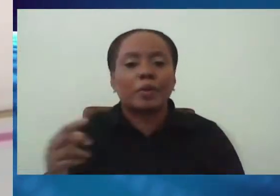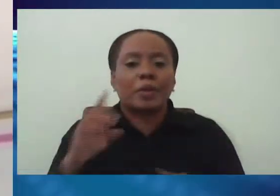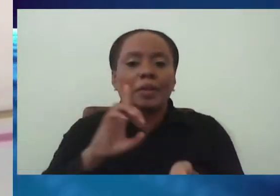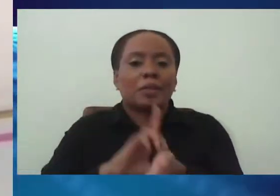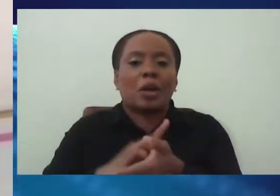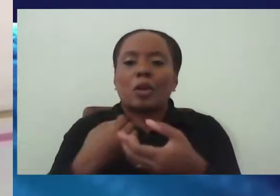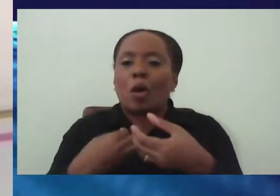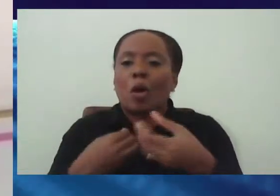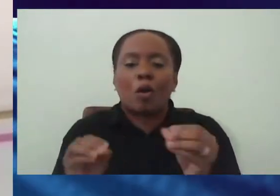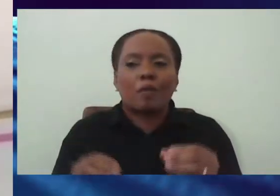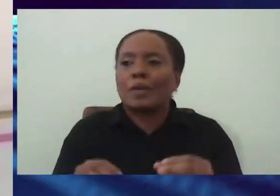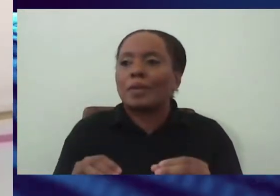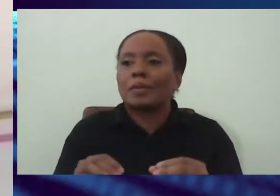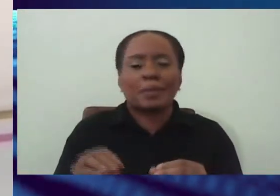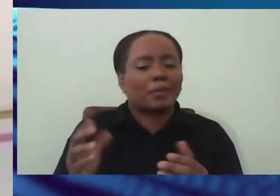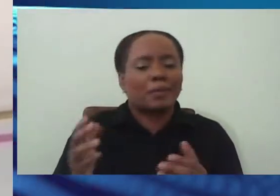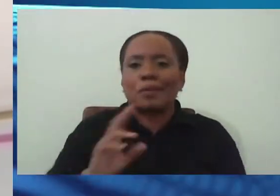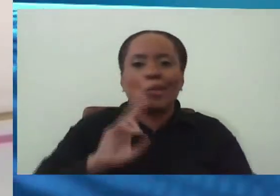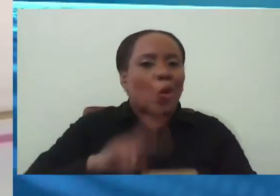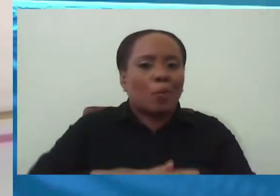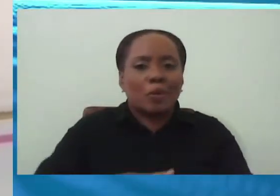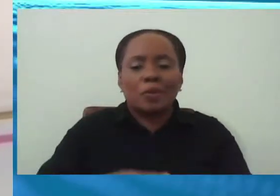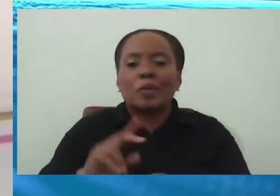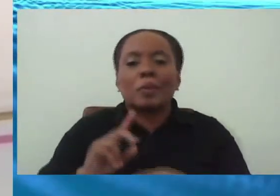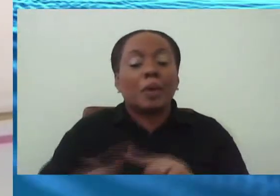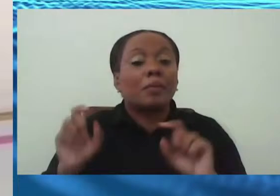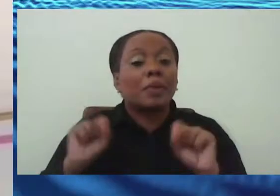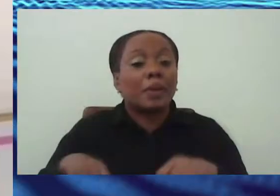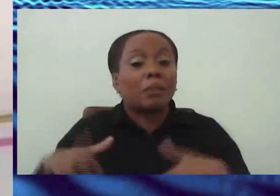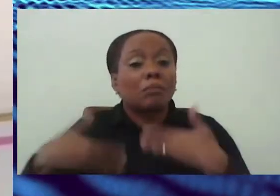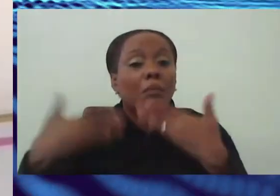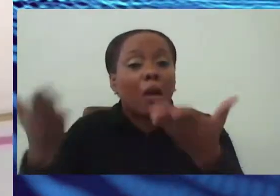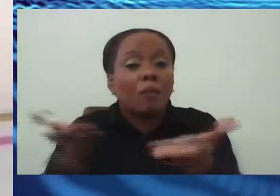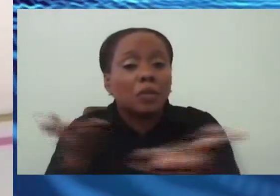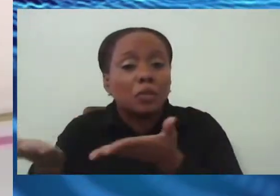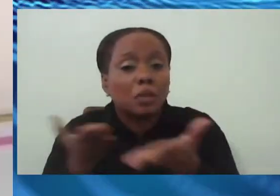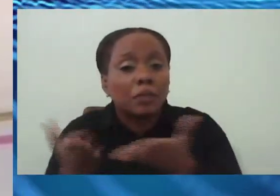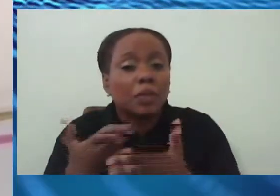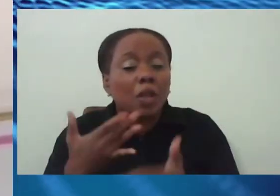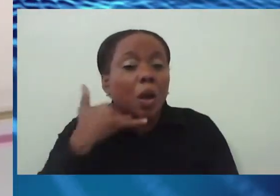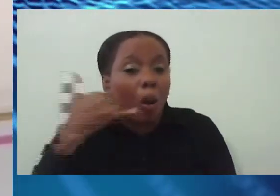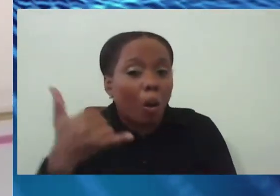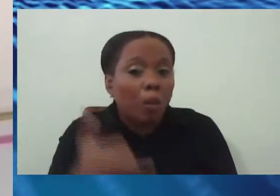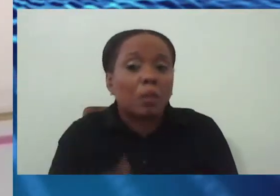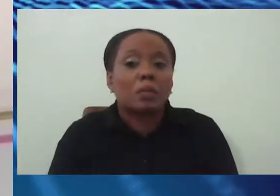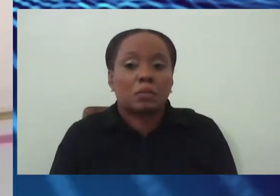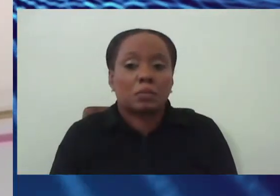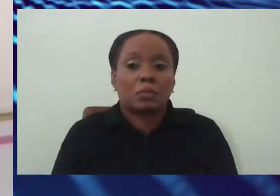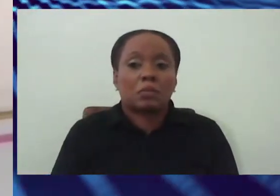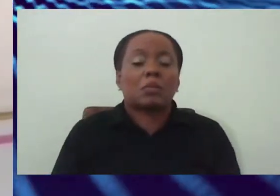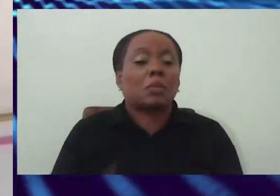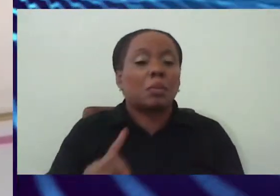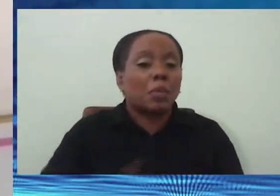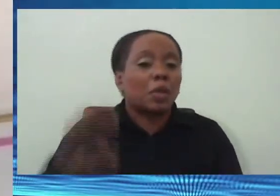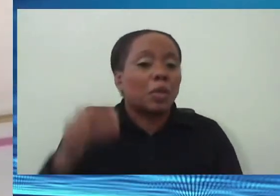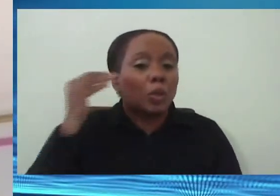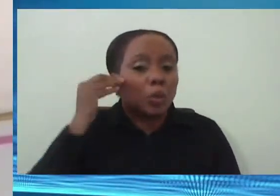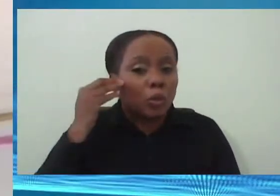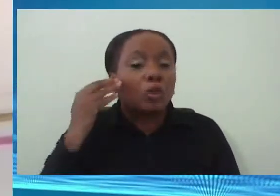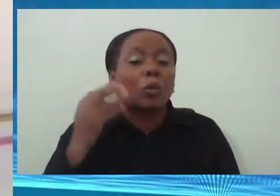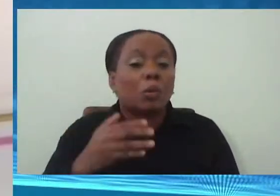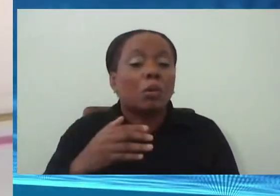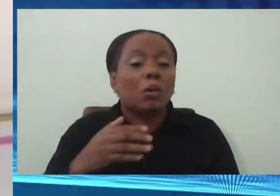still have a good service provided via telemedicine. But I would say know yourself and know those 4 major symptoms that can occur